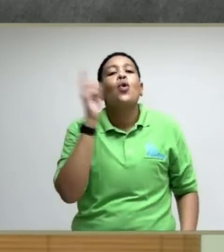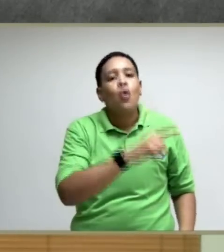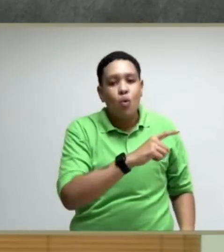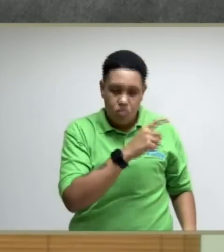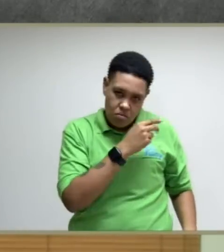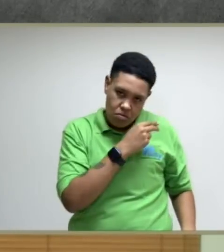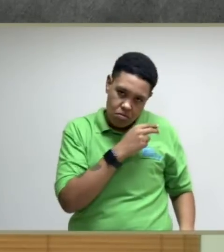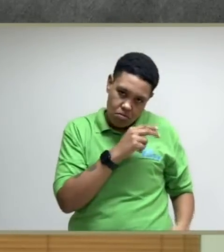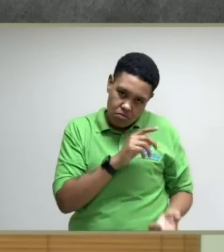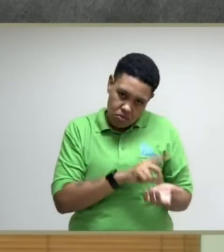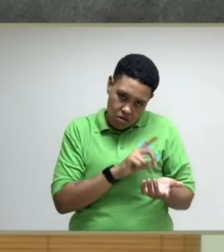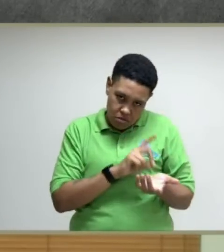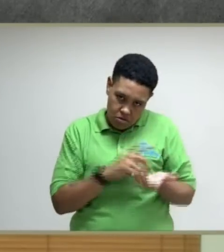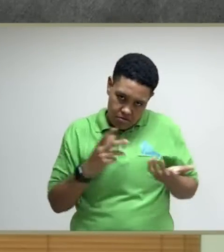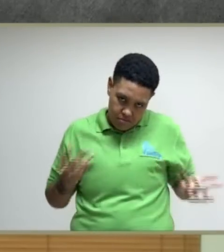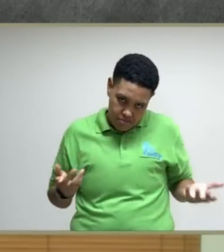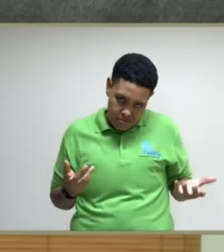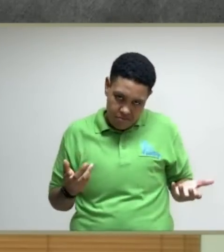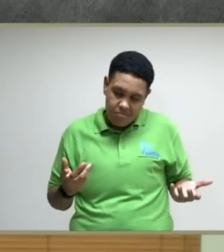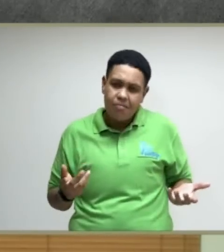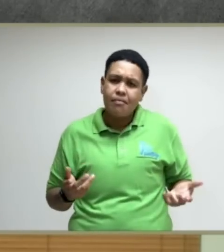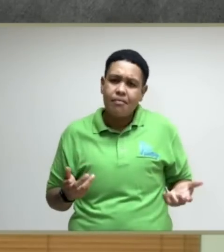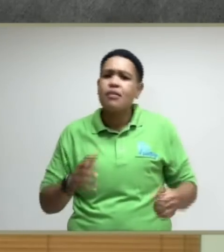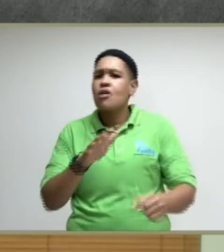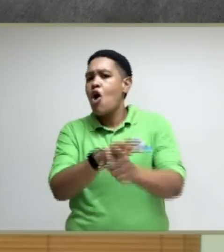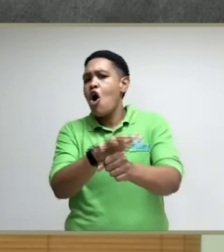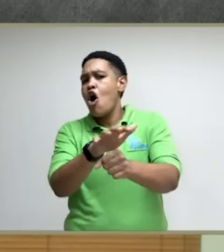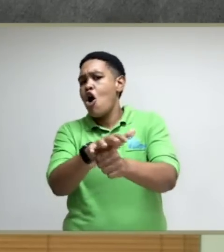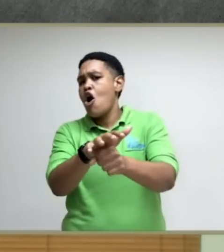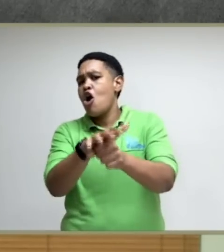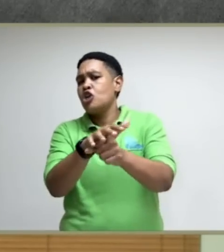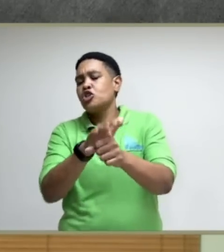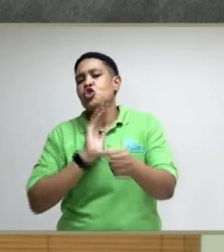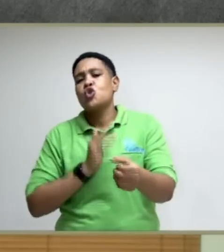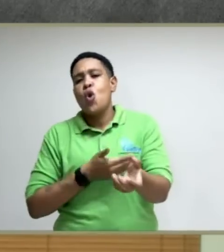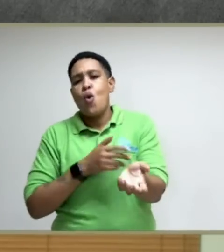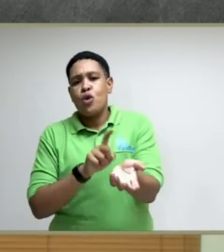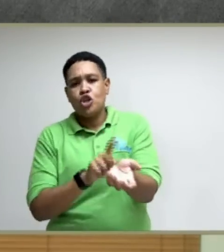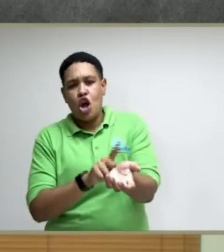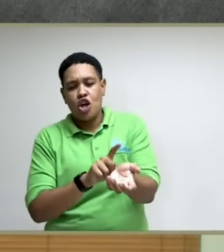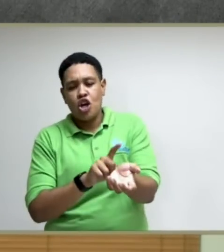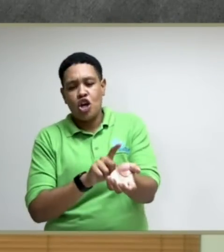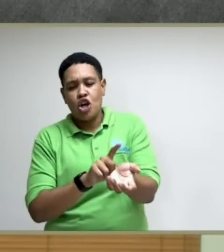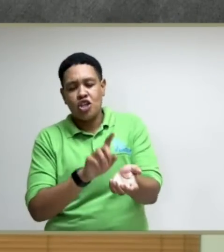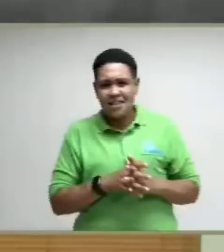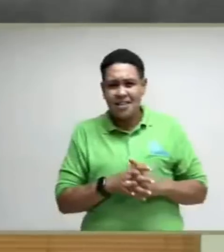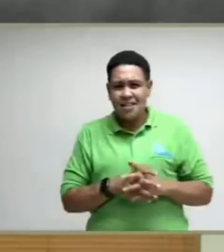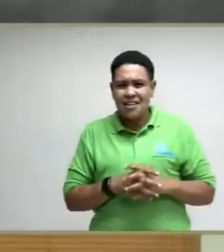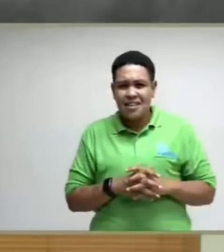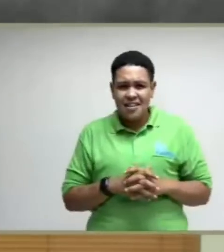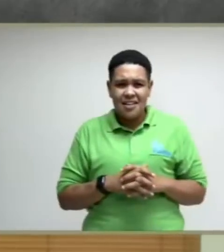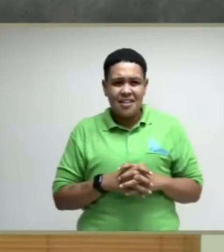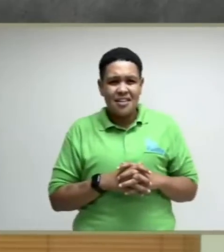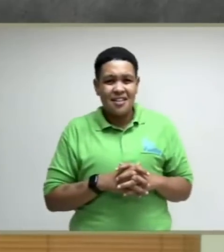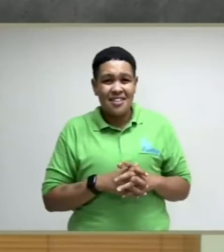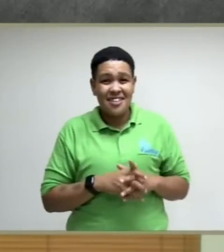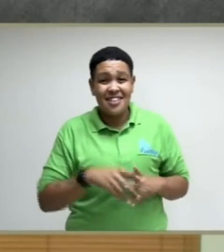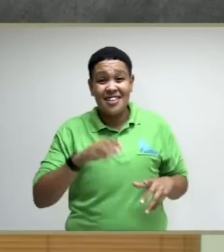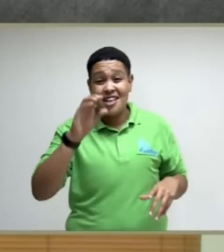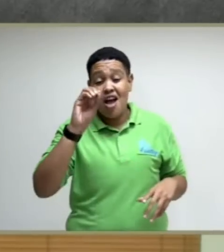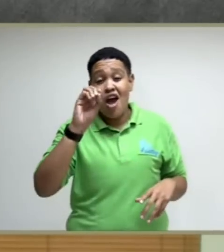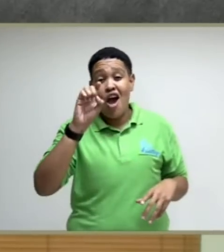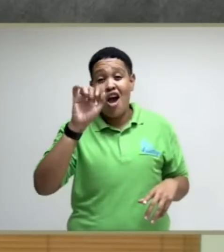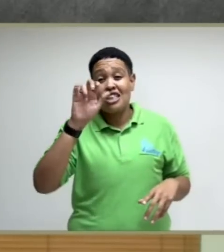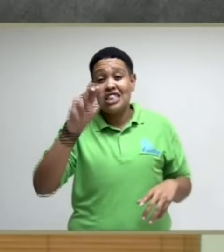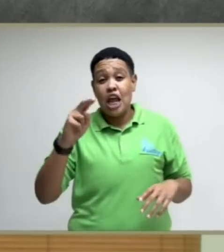medical practitioner. A word of caution to our doctors that the physiology of oxygen use